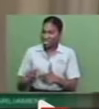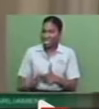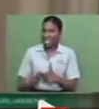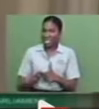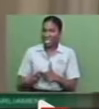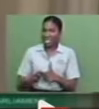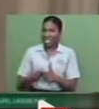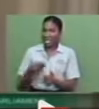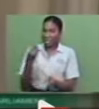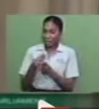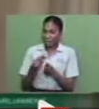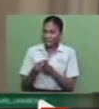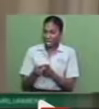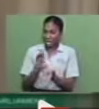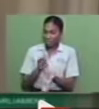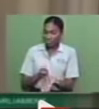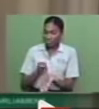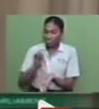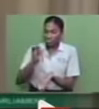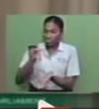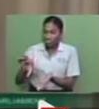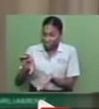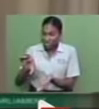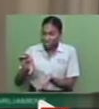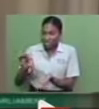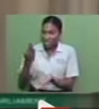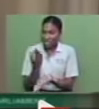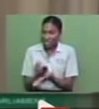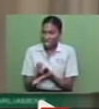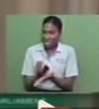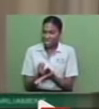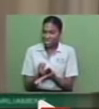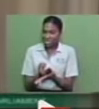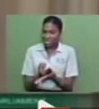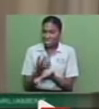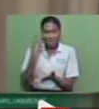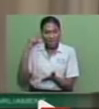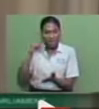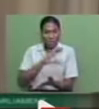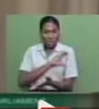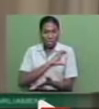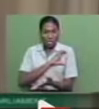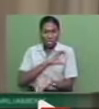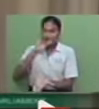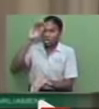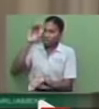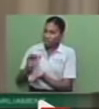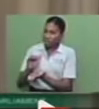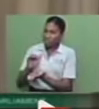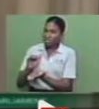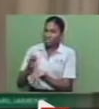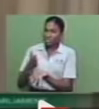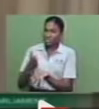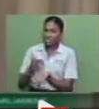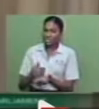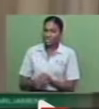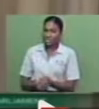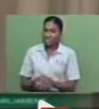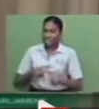these estimates. A reduction in allocations for the TTPS at a time when we